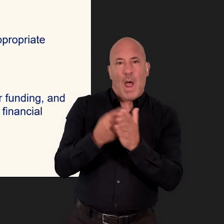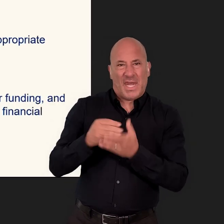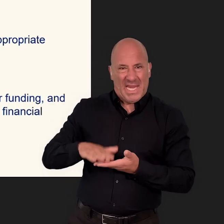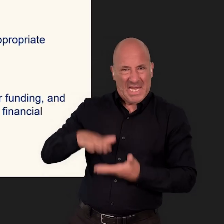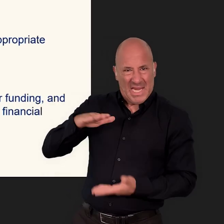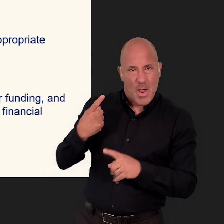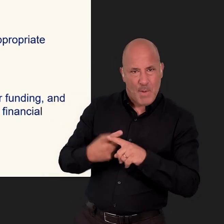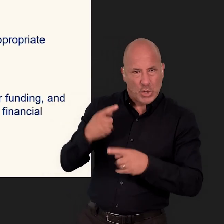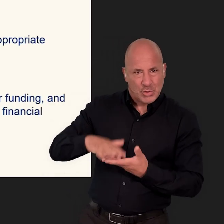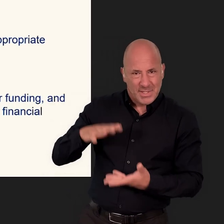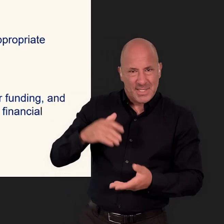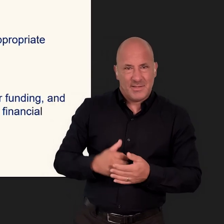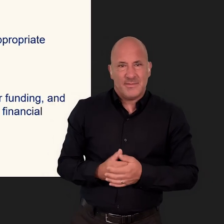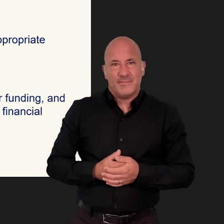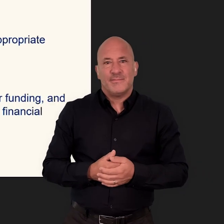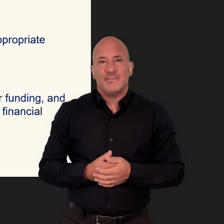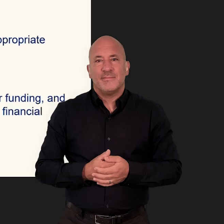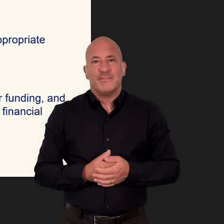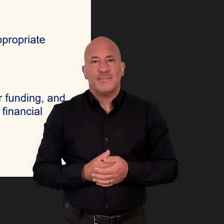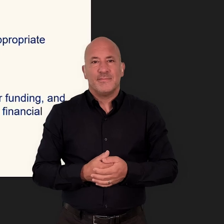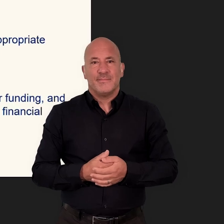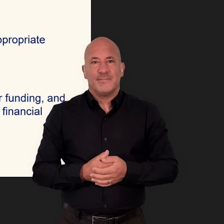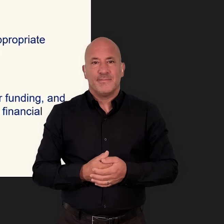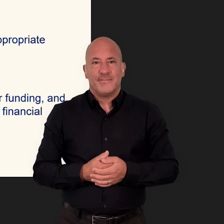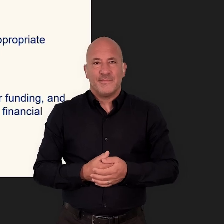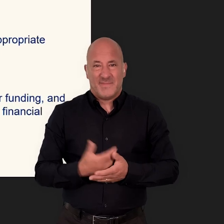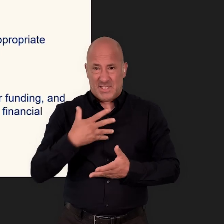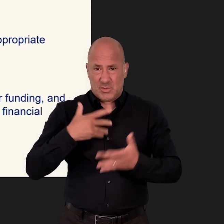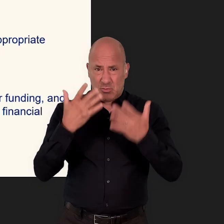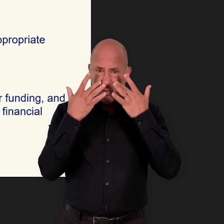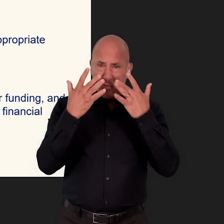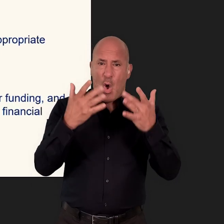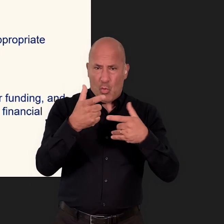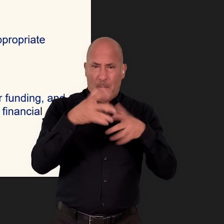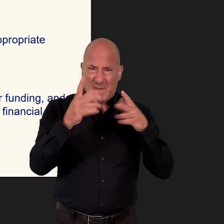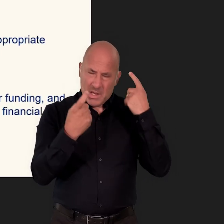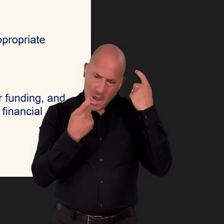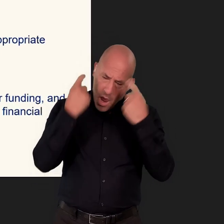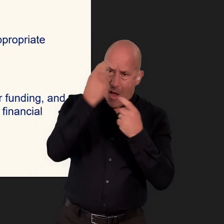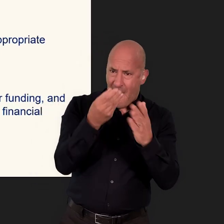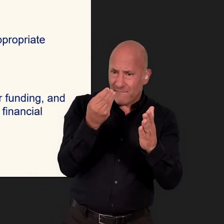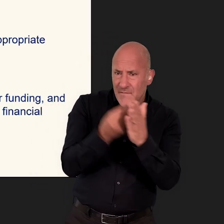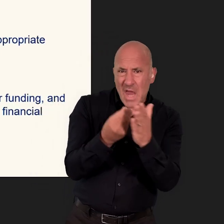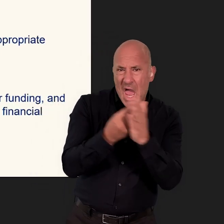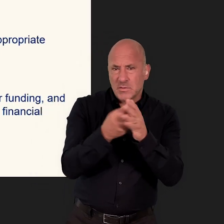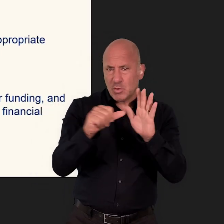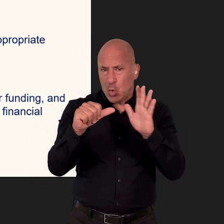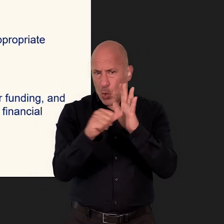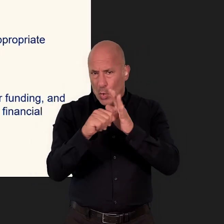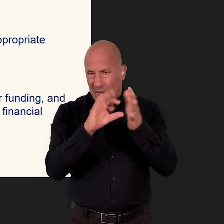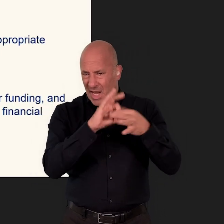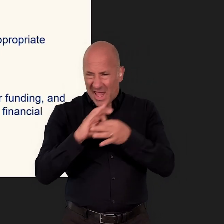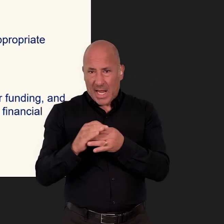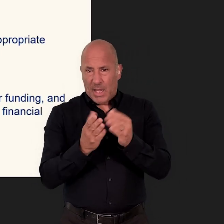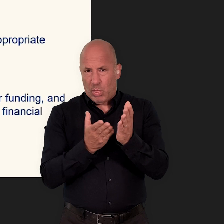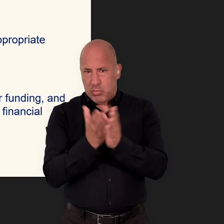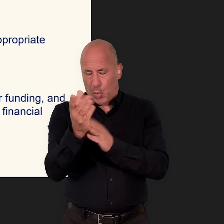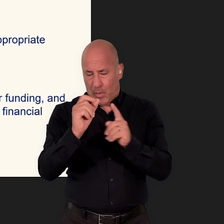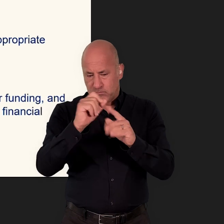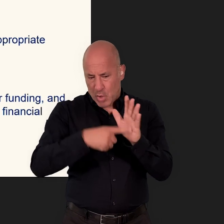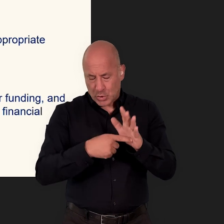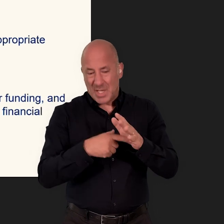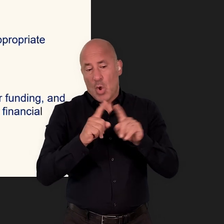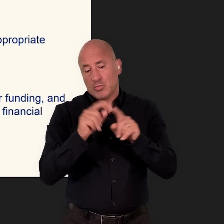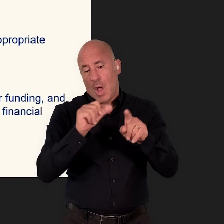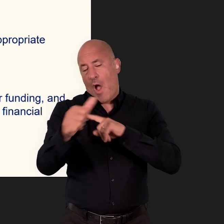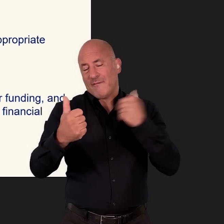raising contingency planning. You should also demonstrate that you have considered the financial impact on